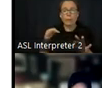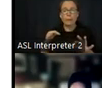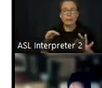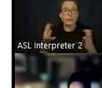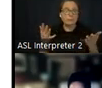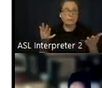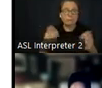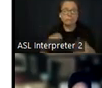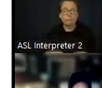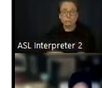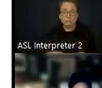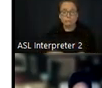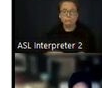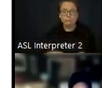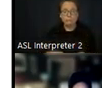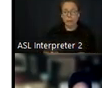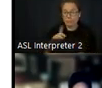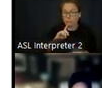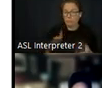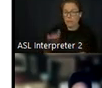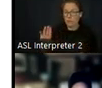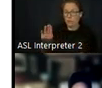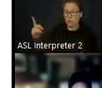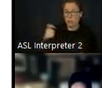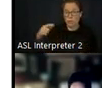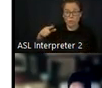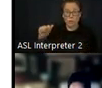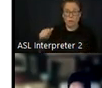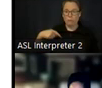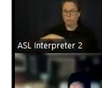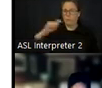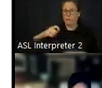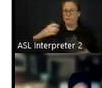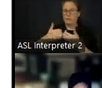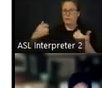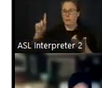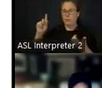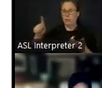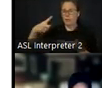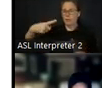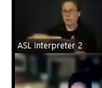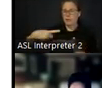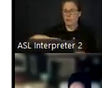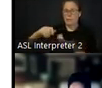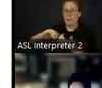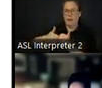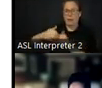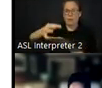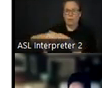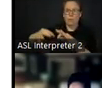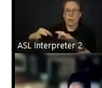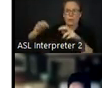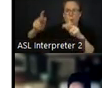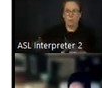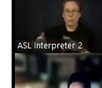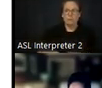guess to answer the question in the Q&A, that's something that would need to be discussed as a separate question as well. And that's not in any way an